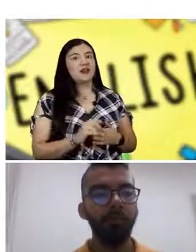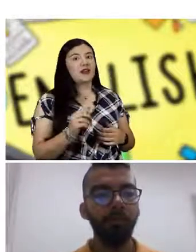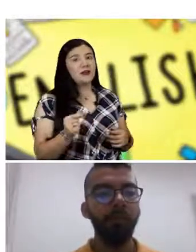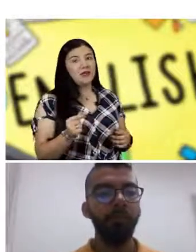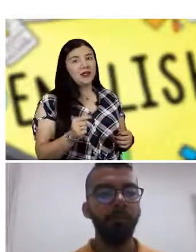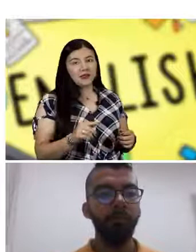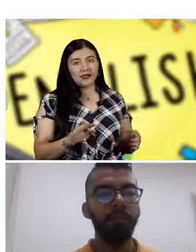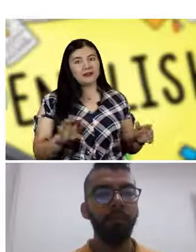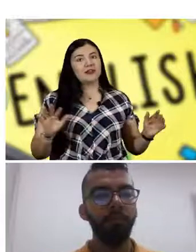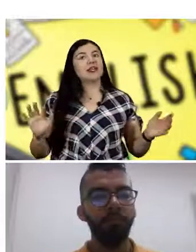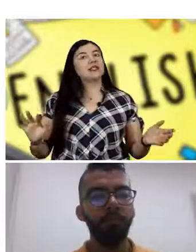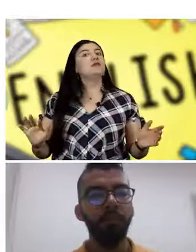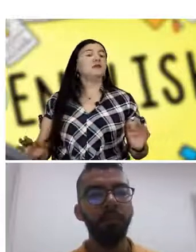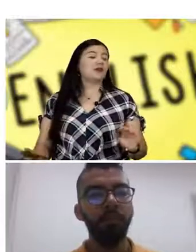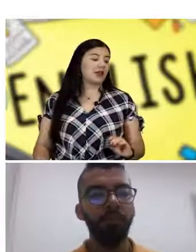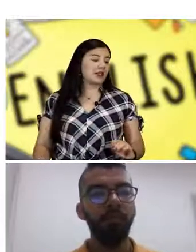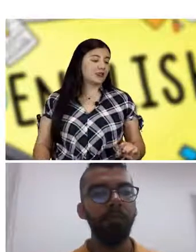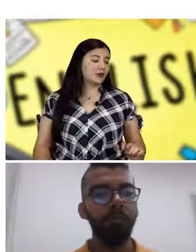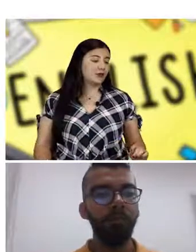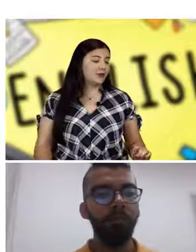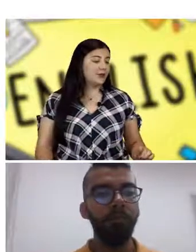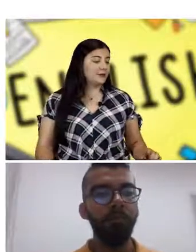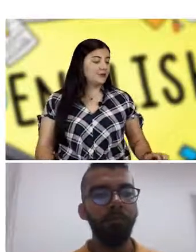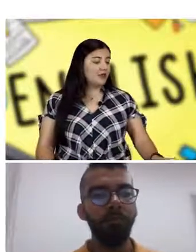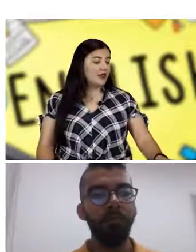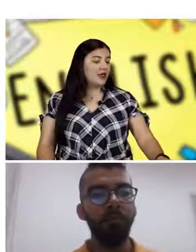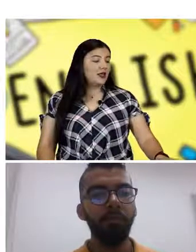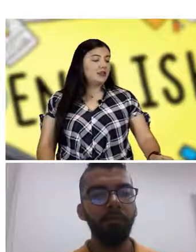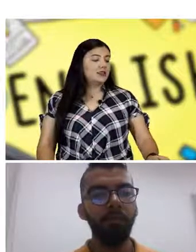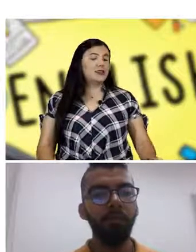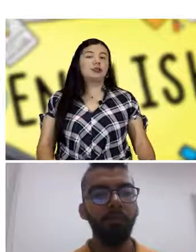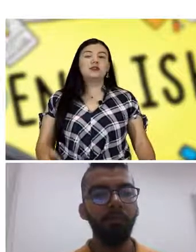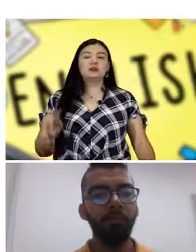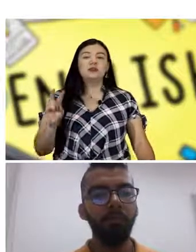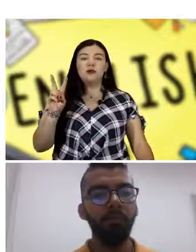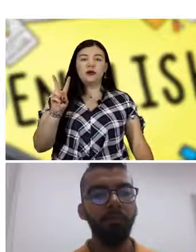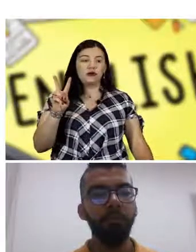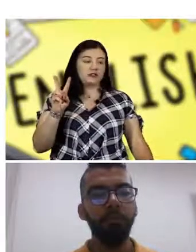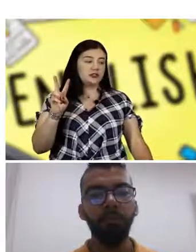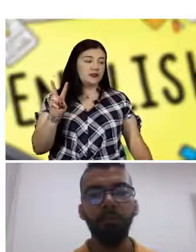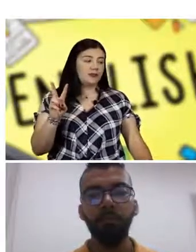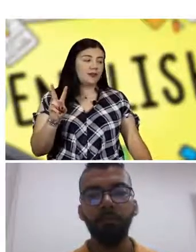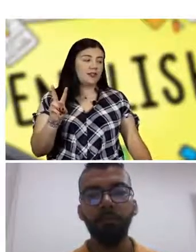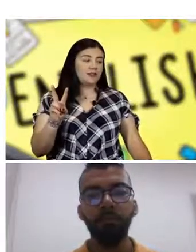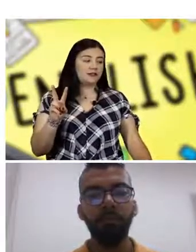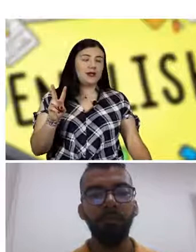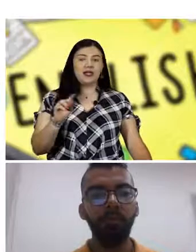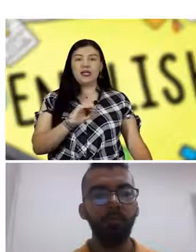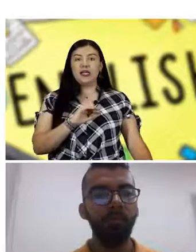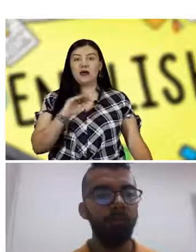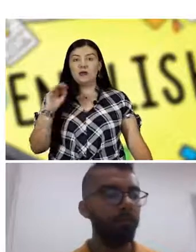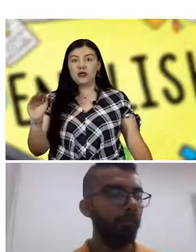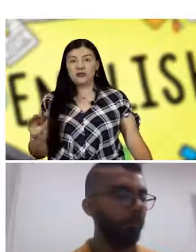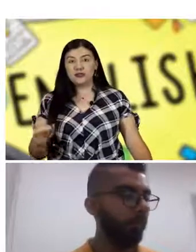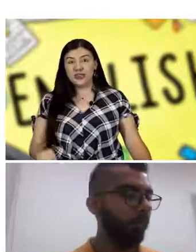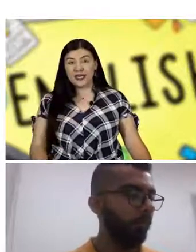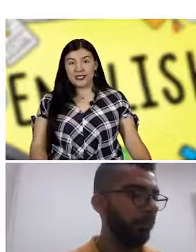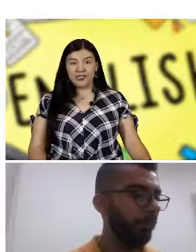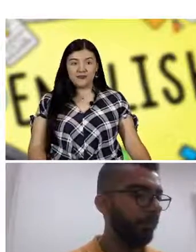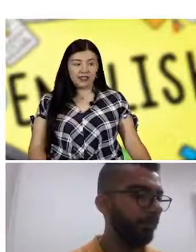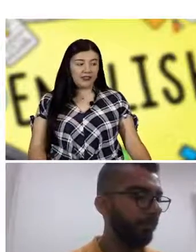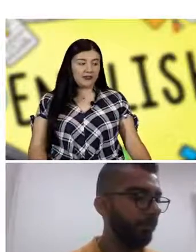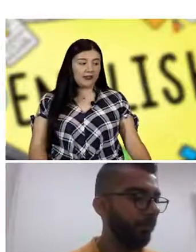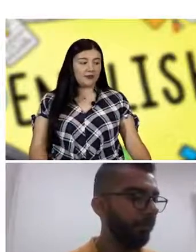allí responder rápidamente. Vamos a ver quién es el primero que responde, ¿ok? So, two more parts of the body, and we go